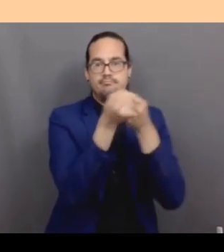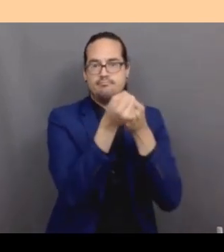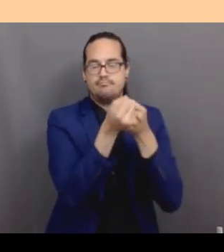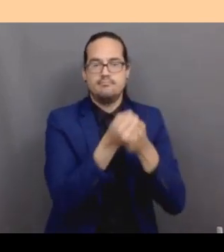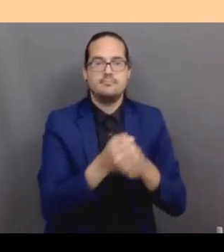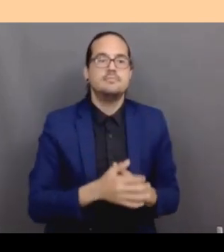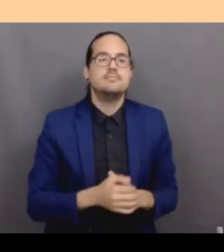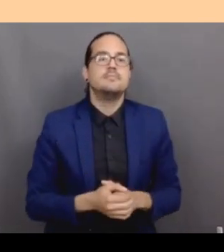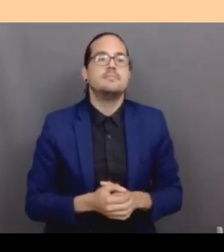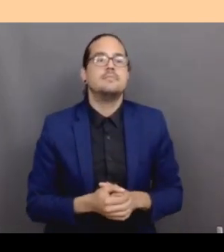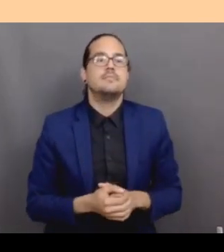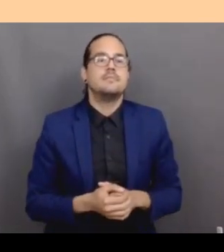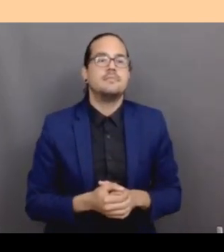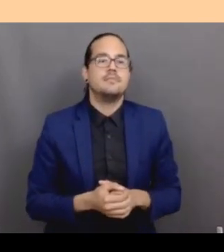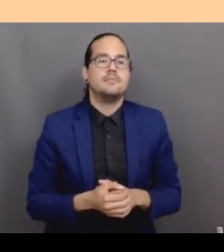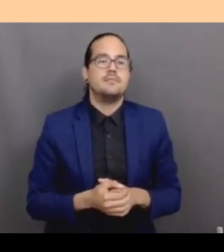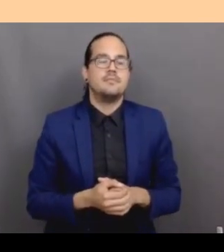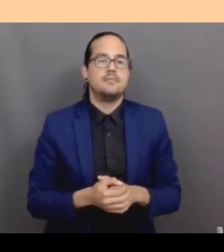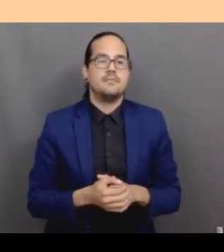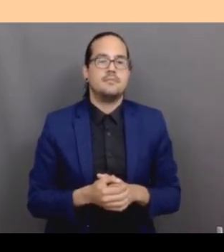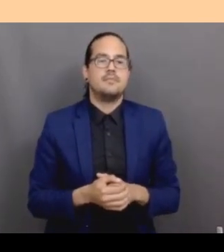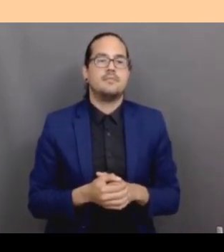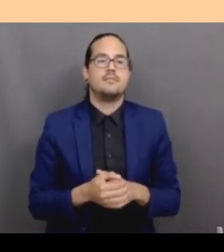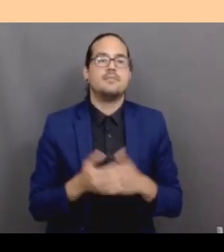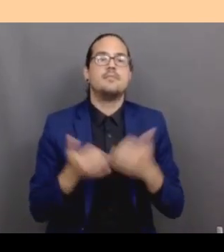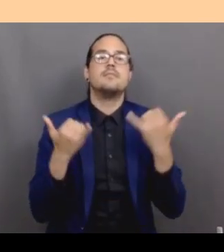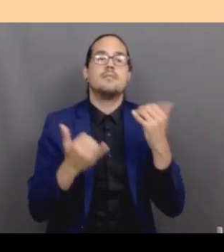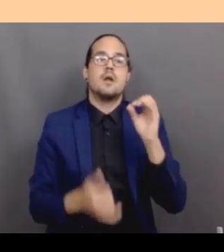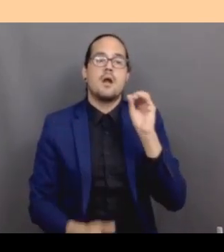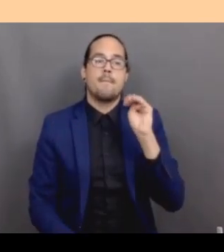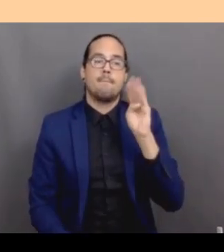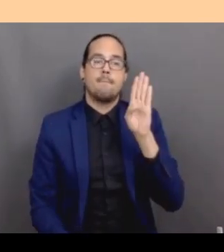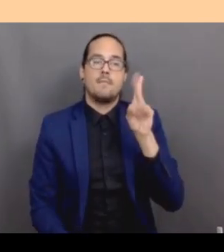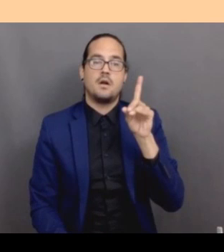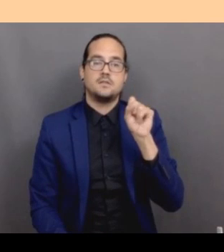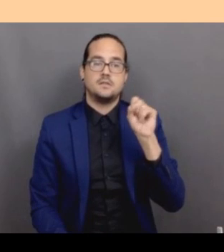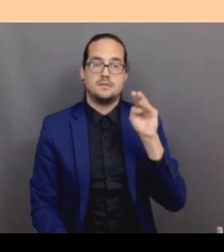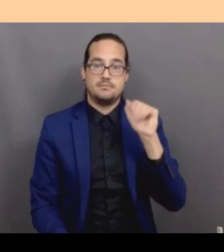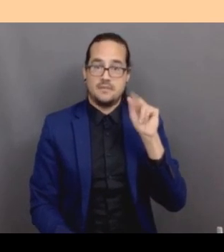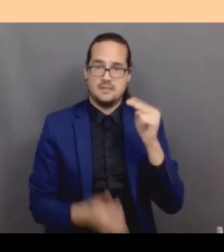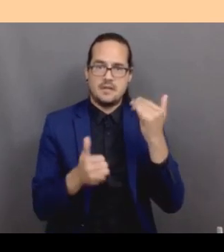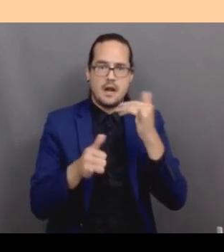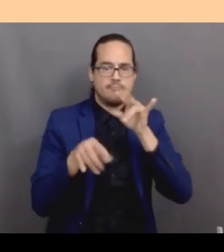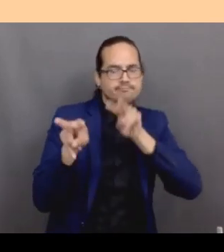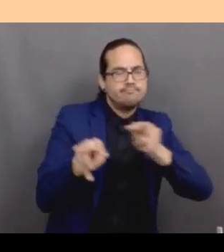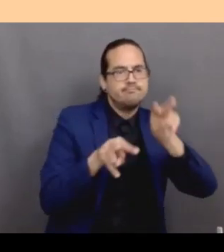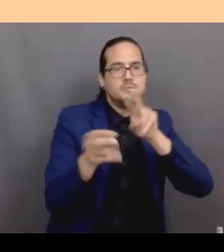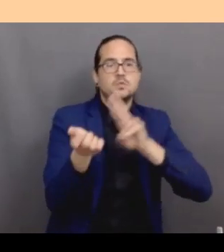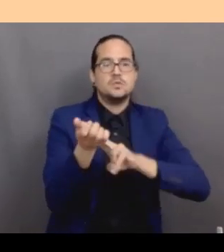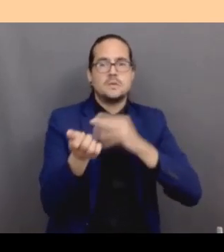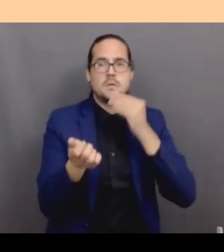program continues to make calls and concern to residents and family members living in assisted and skilled living